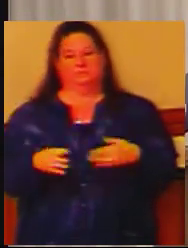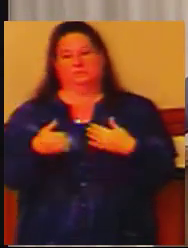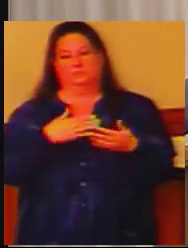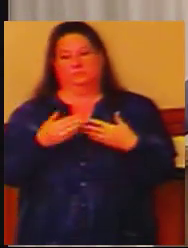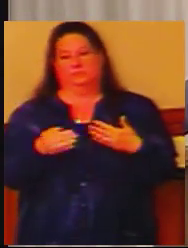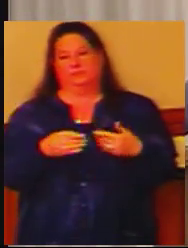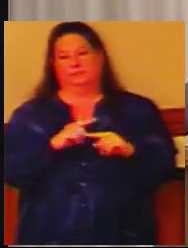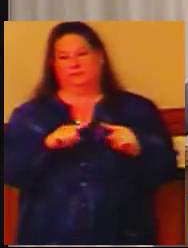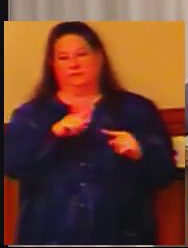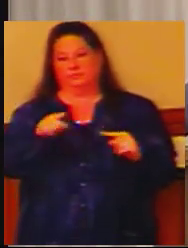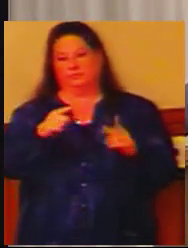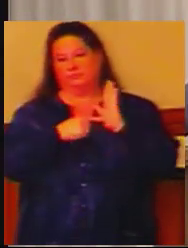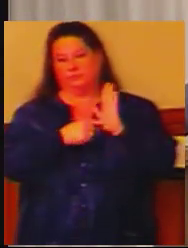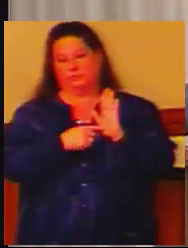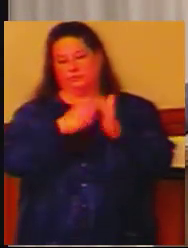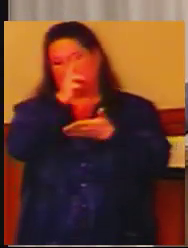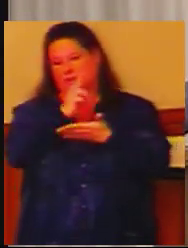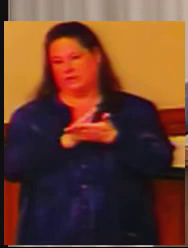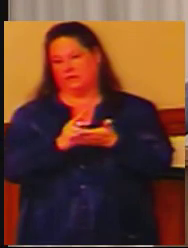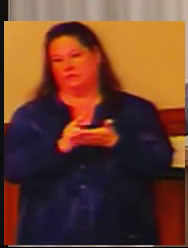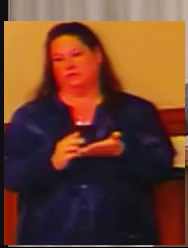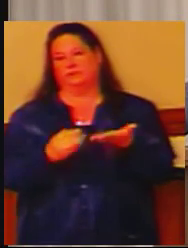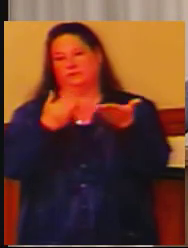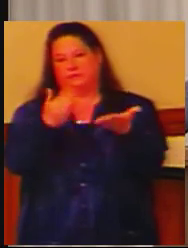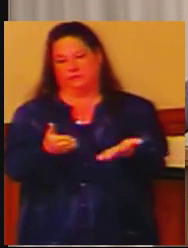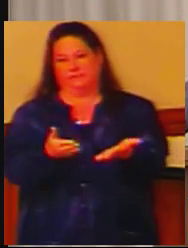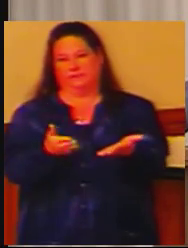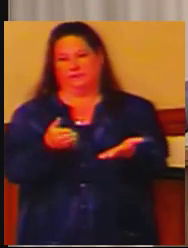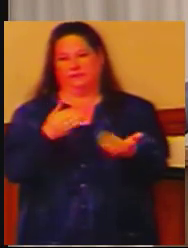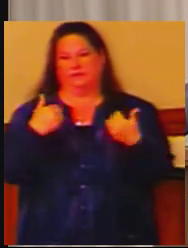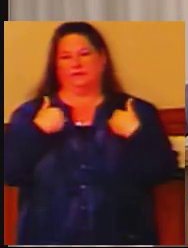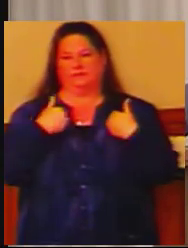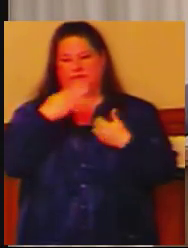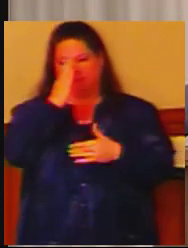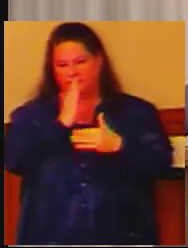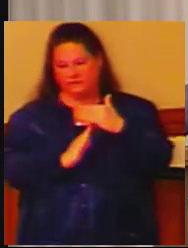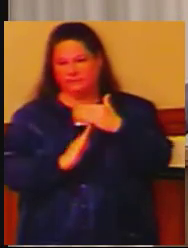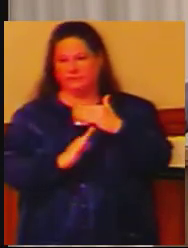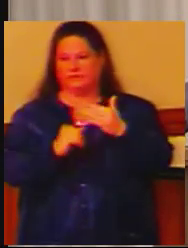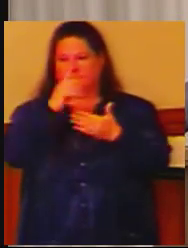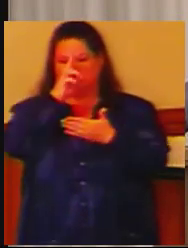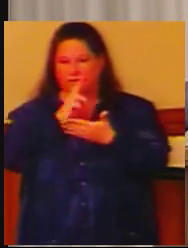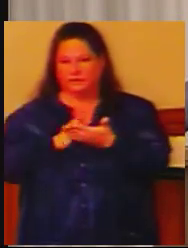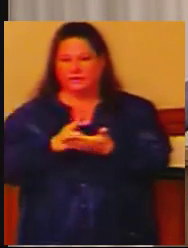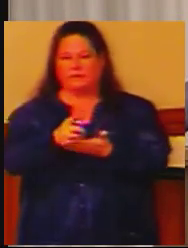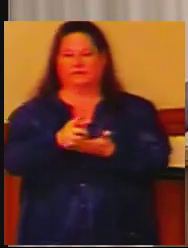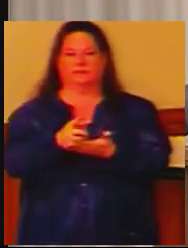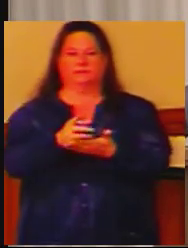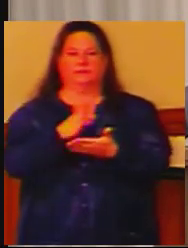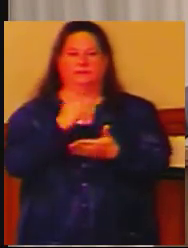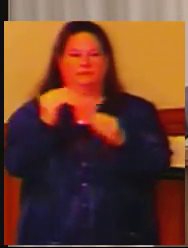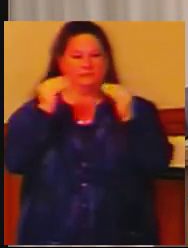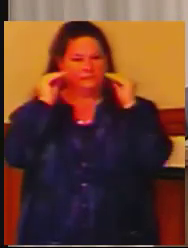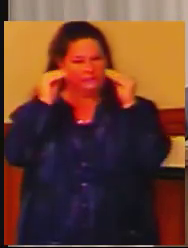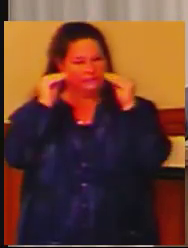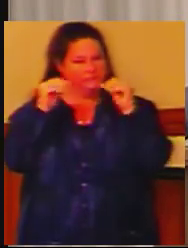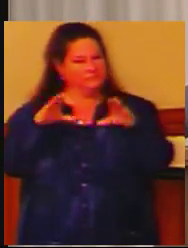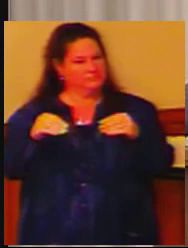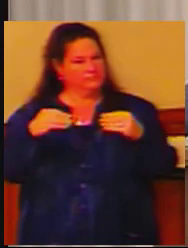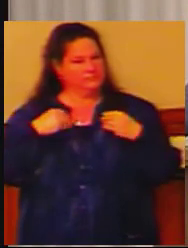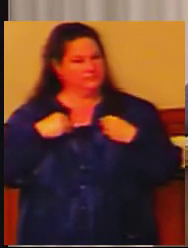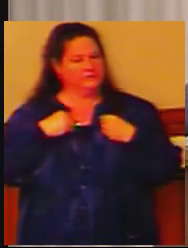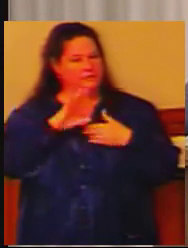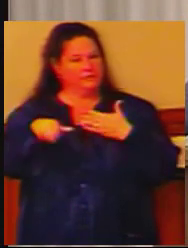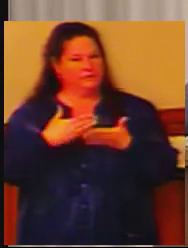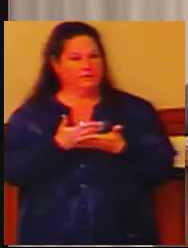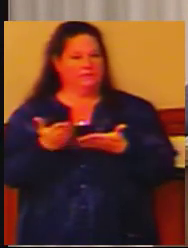you do honor them and you give them that honor. So having that humility, the honesty, the teachability, all those things